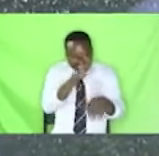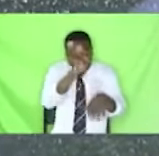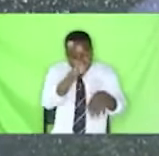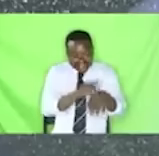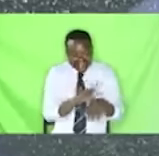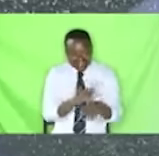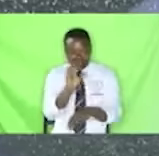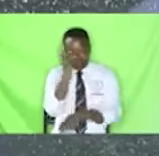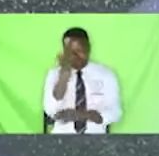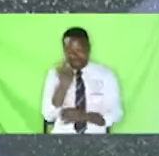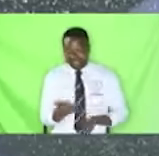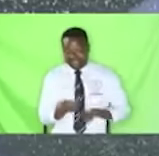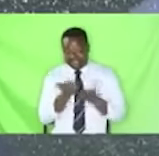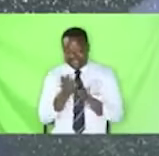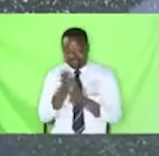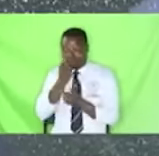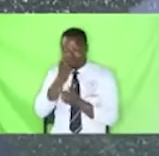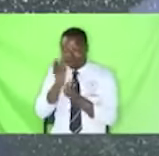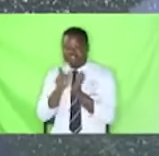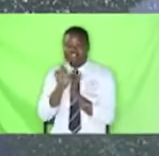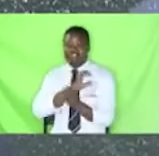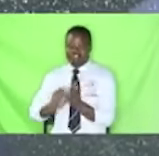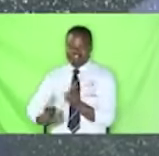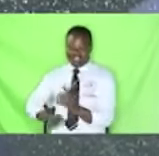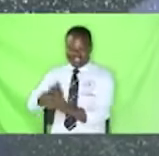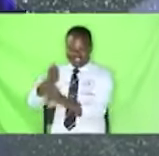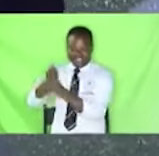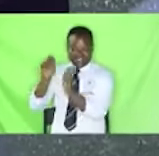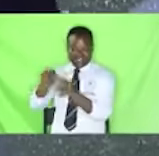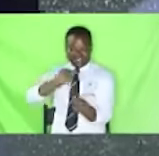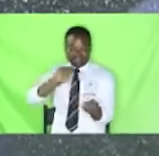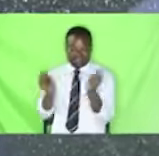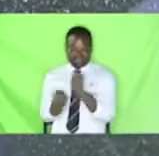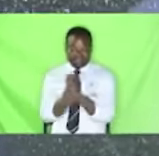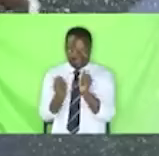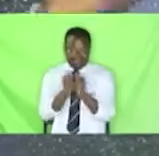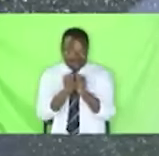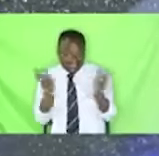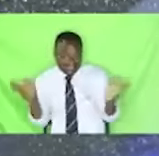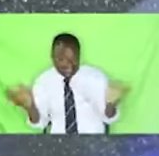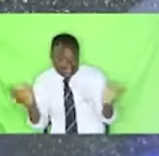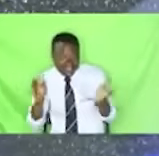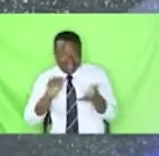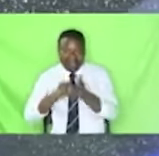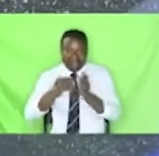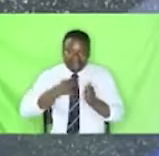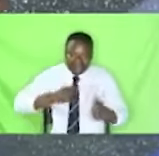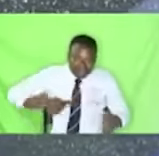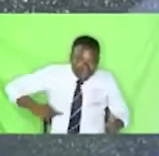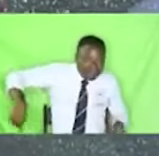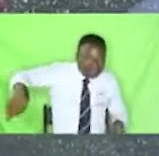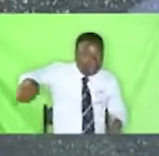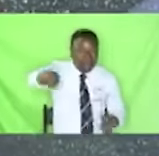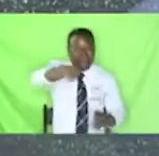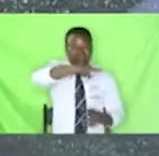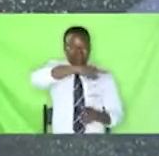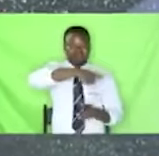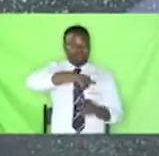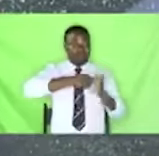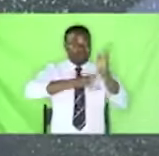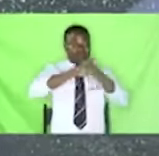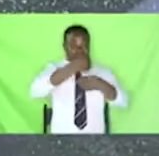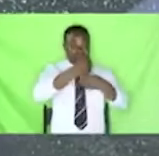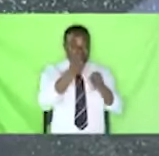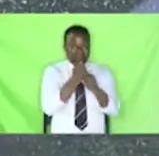Jesus. He is the transformer. Otherwise, all of us, formed by God, have